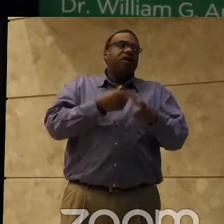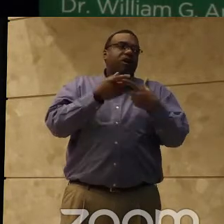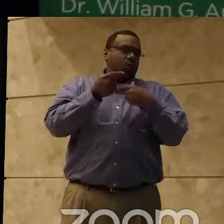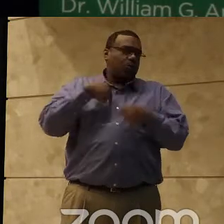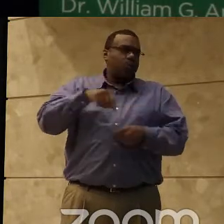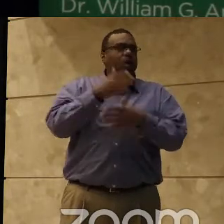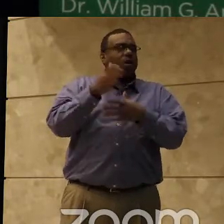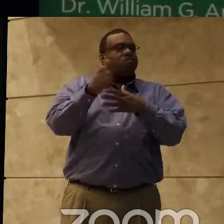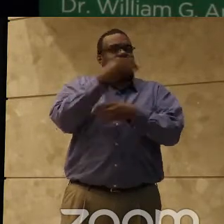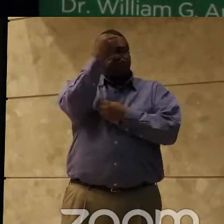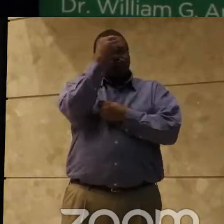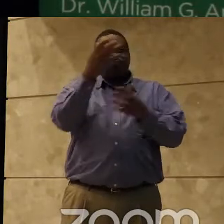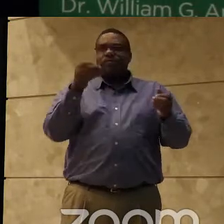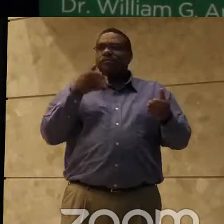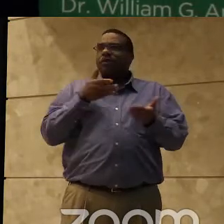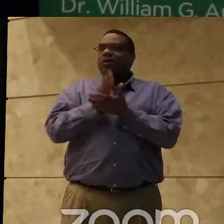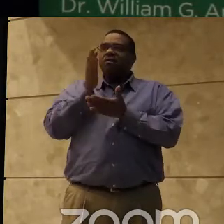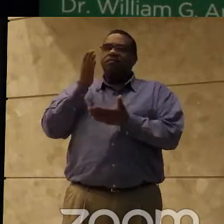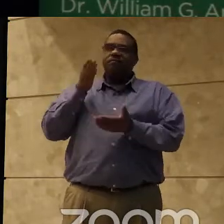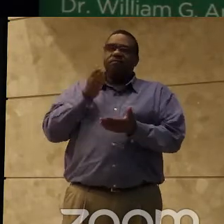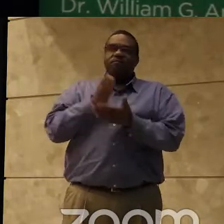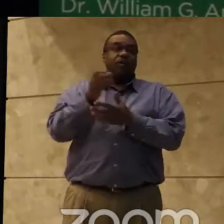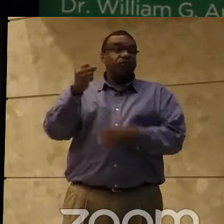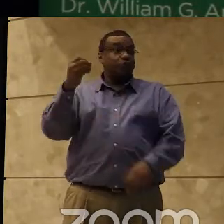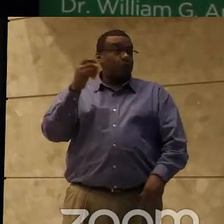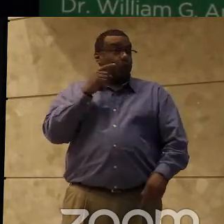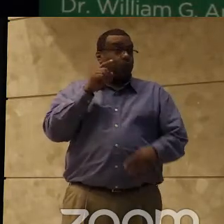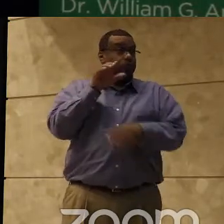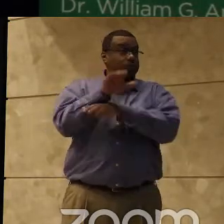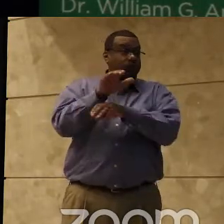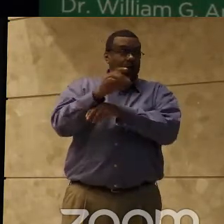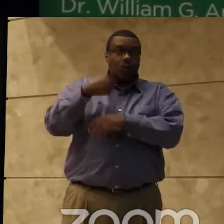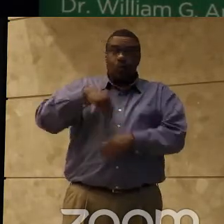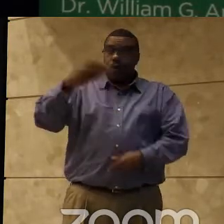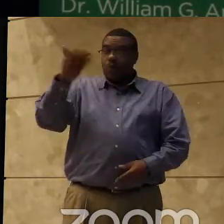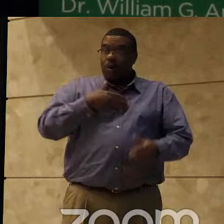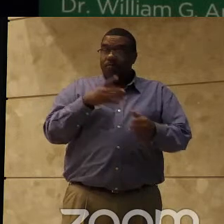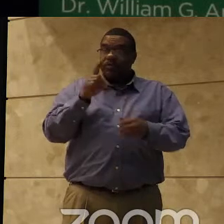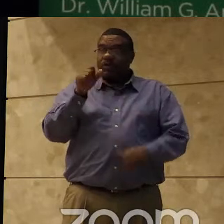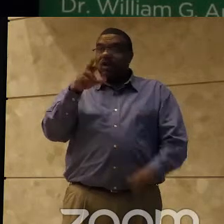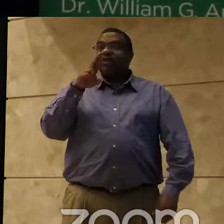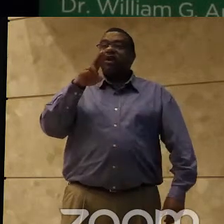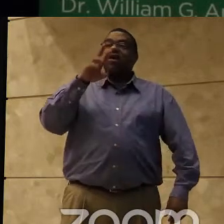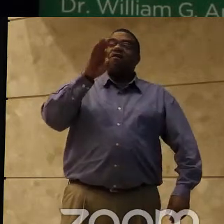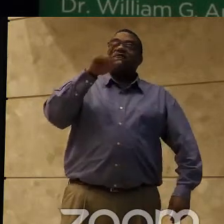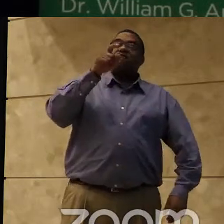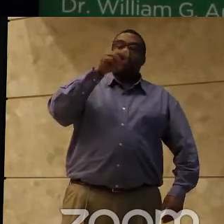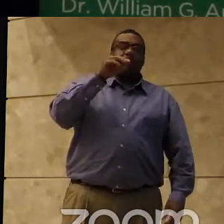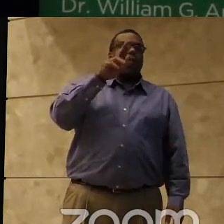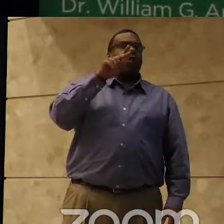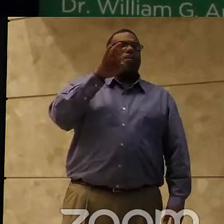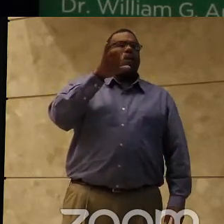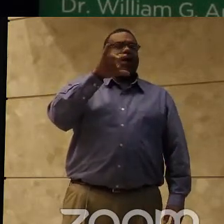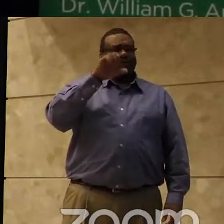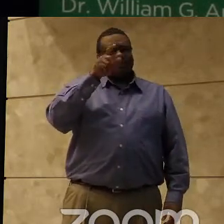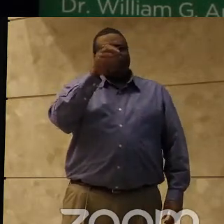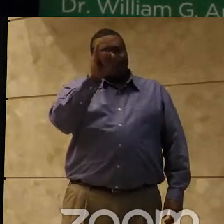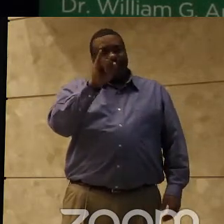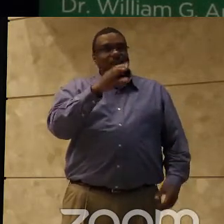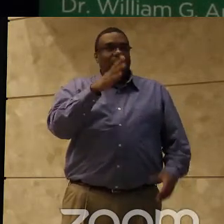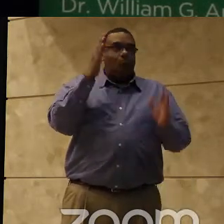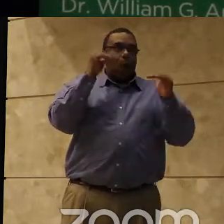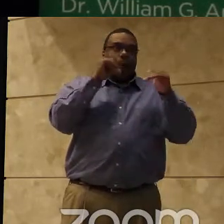those. All right, so tonight we welcome Dr. Freeman Hrabowski, who I hope we have not scared away.